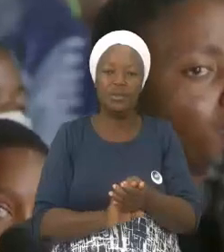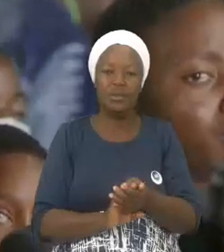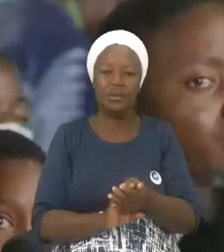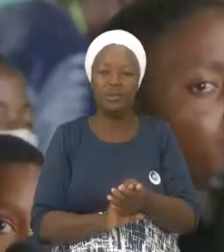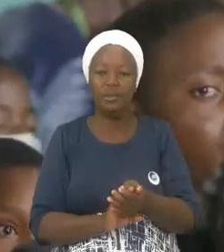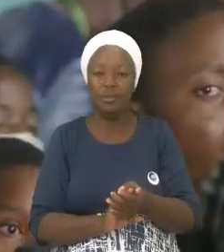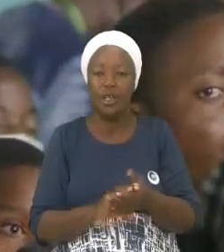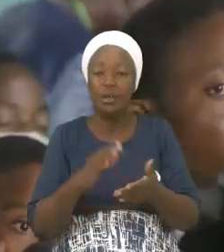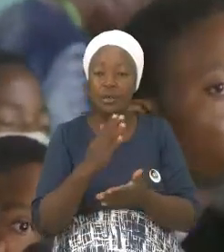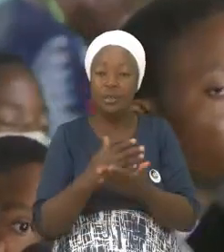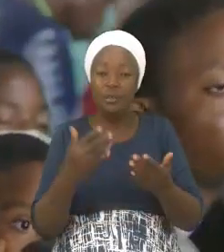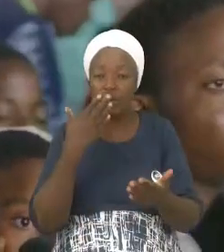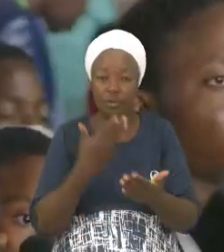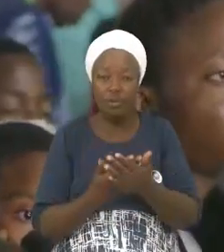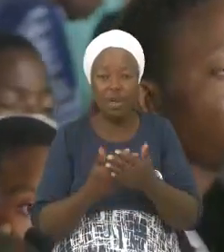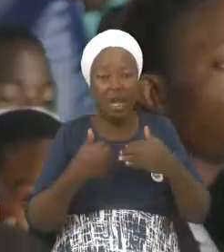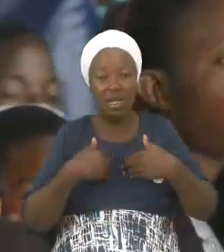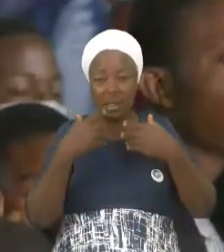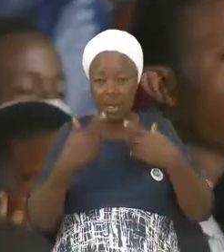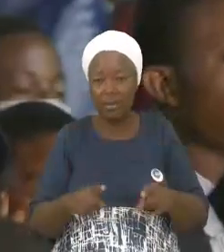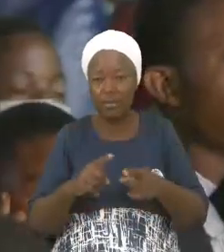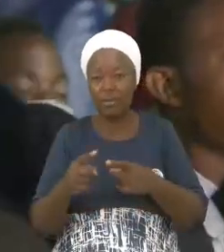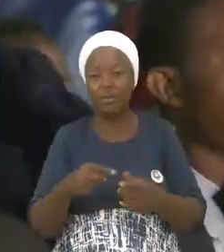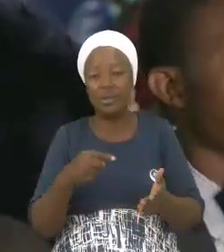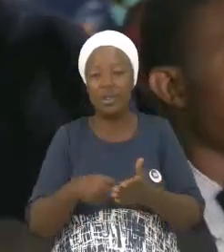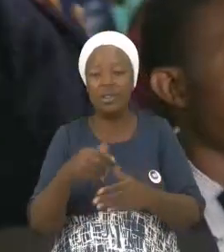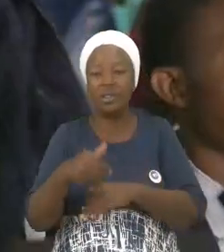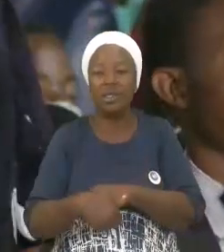Something good has happened to you tonight.